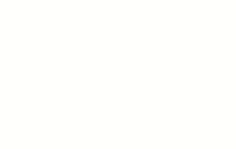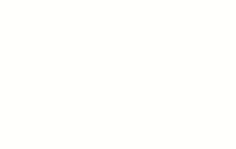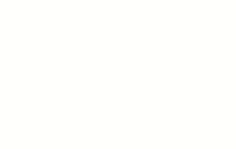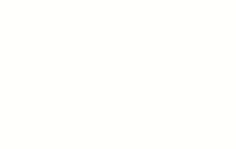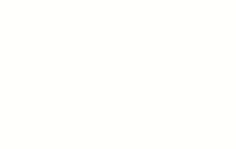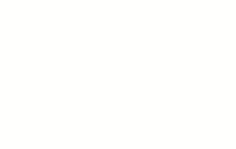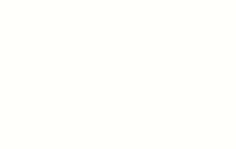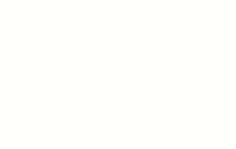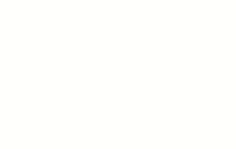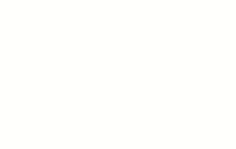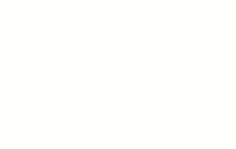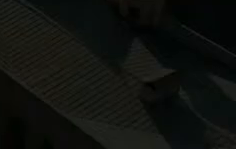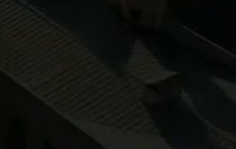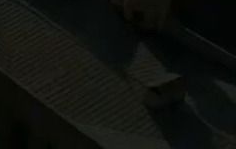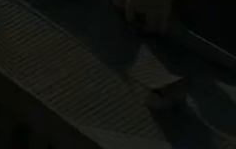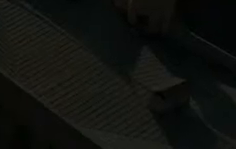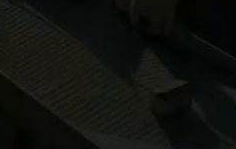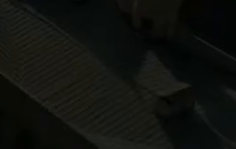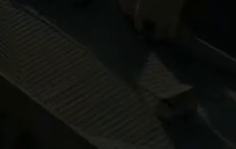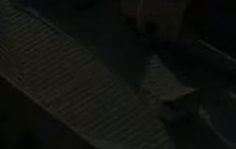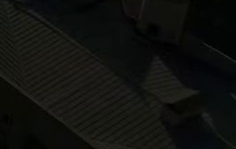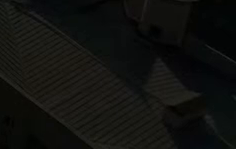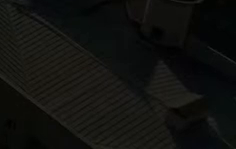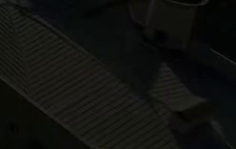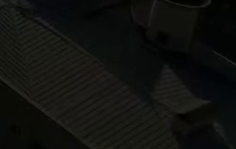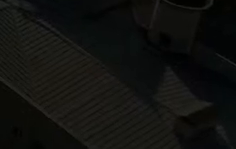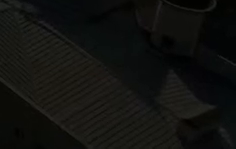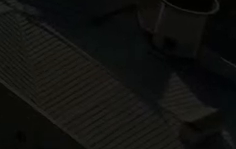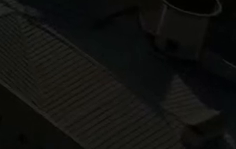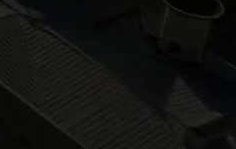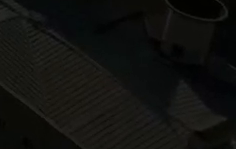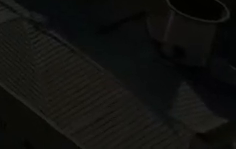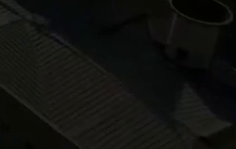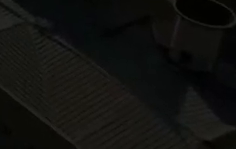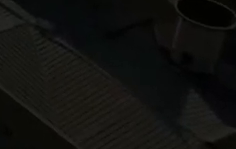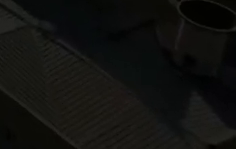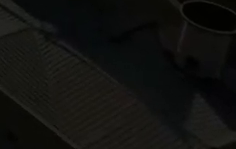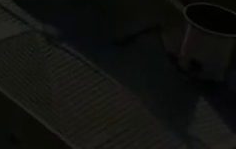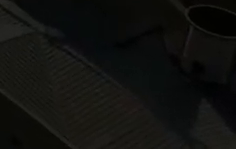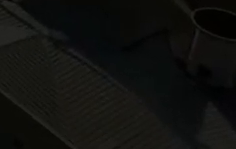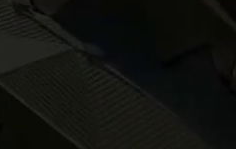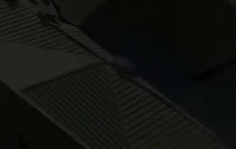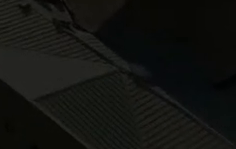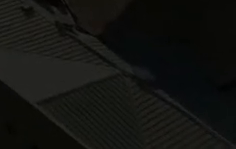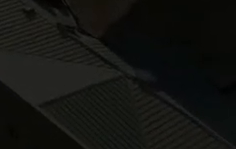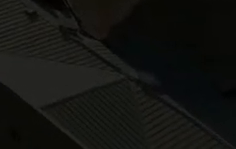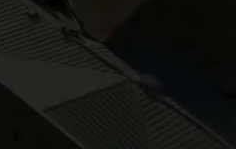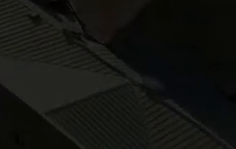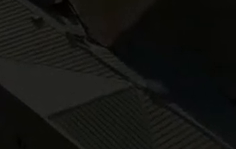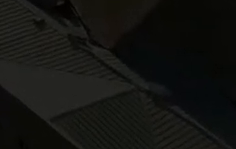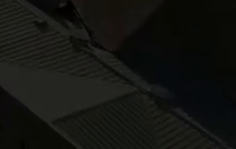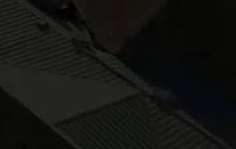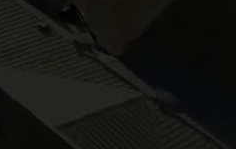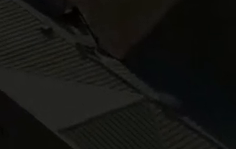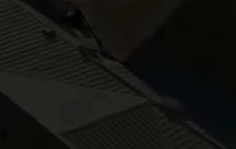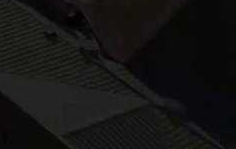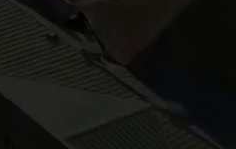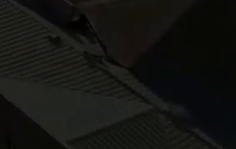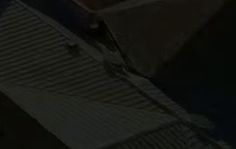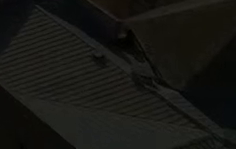immediately, forever. Our message always has been, always